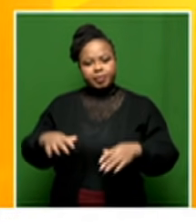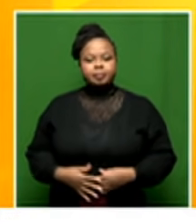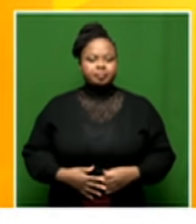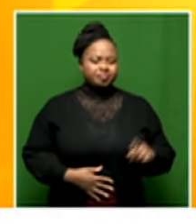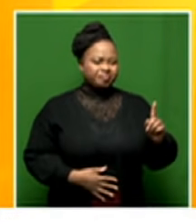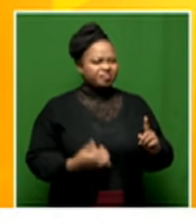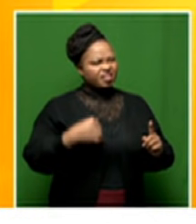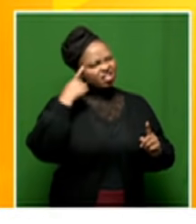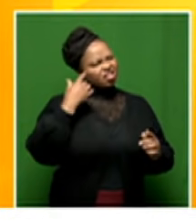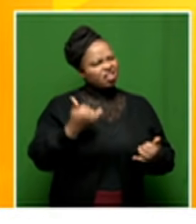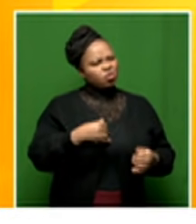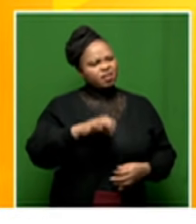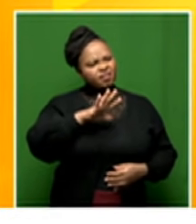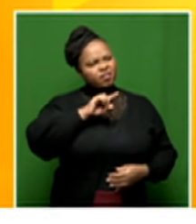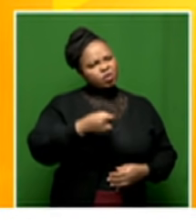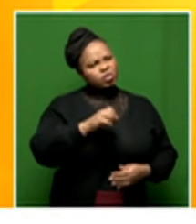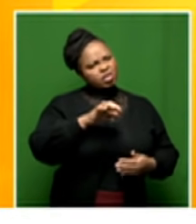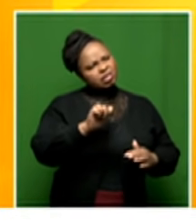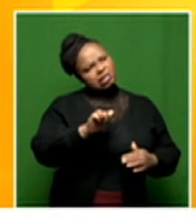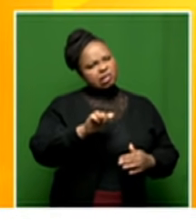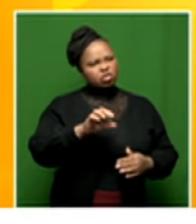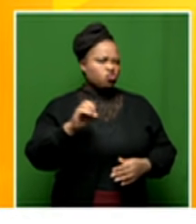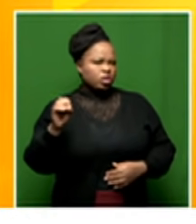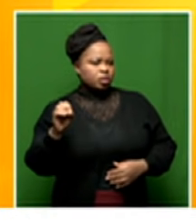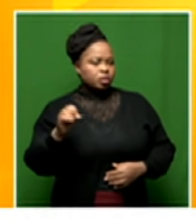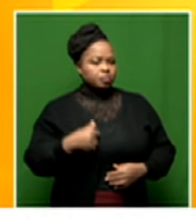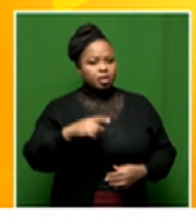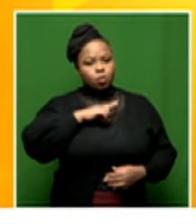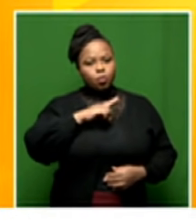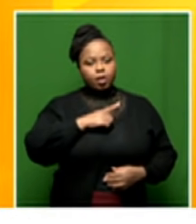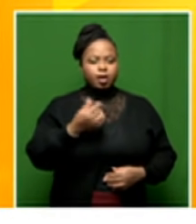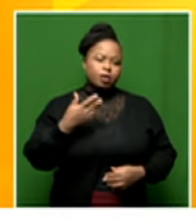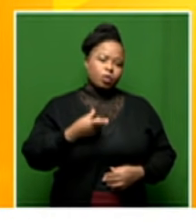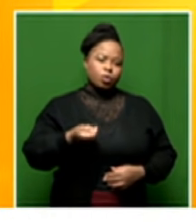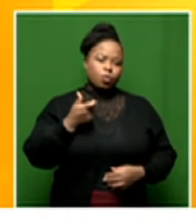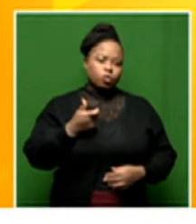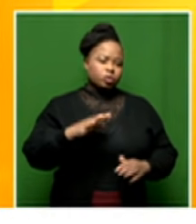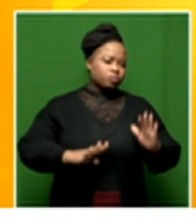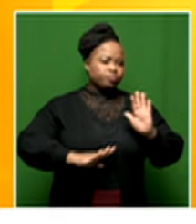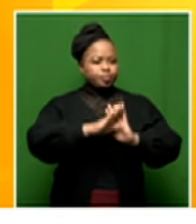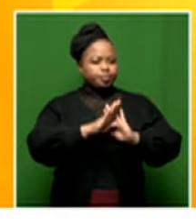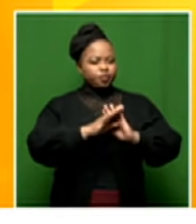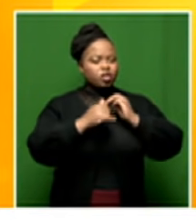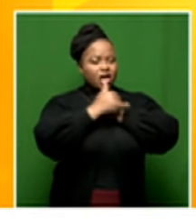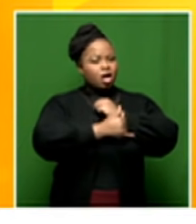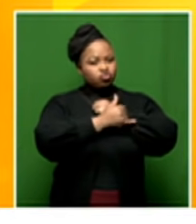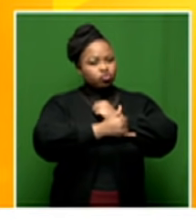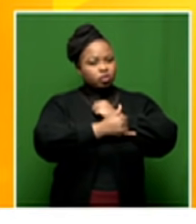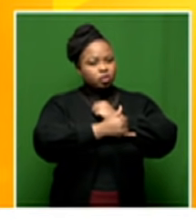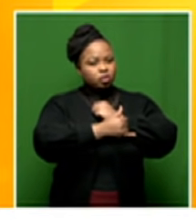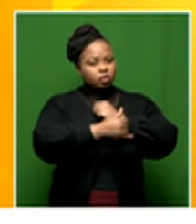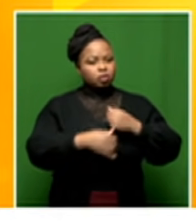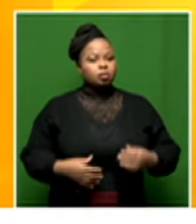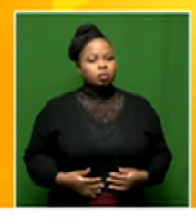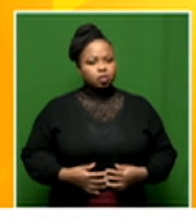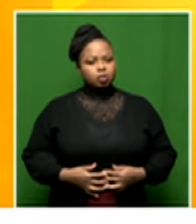was 5,600 and odd. I think so. In SA we have reached that particular threshold for the country as a